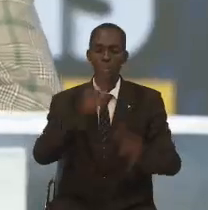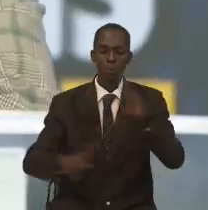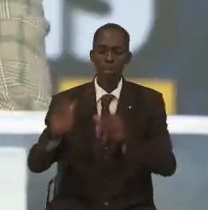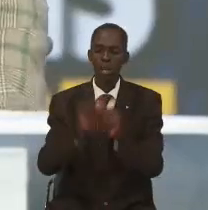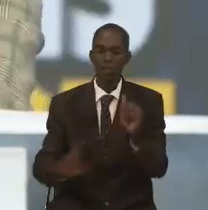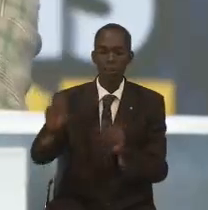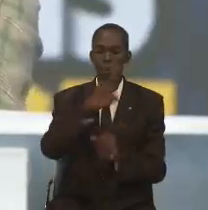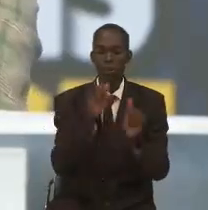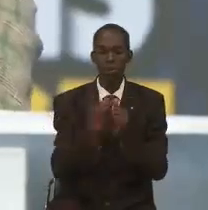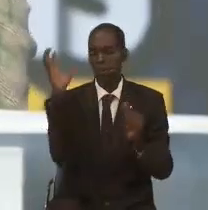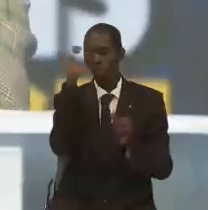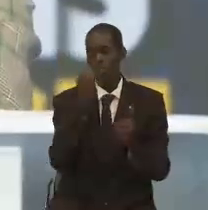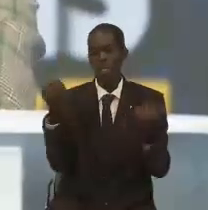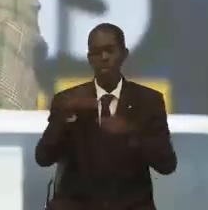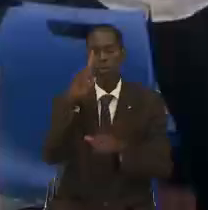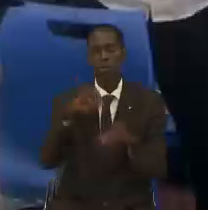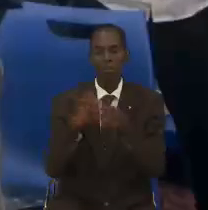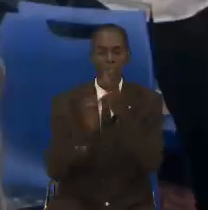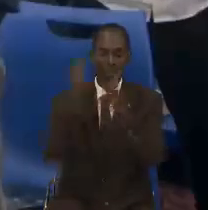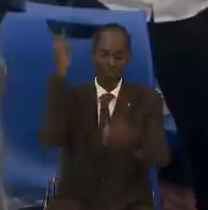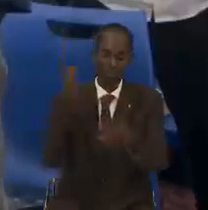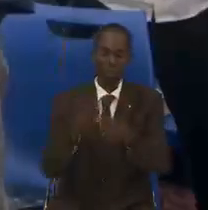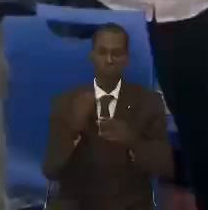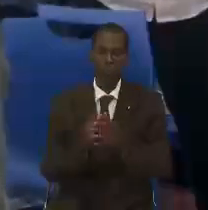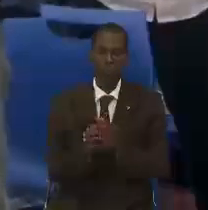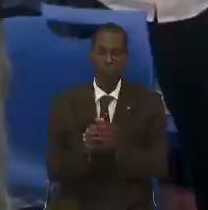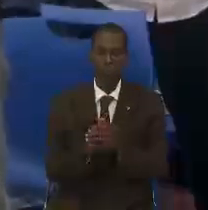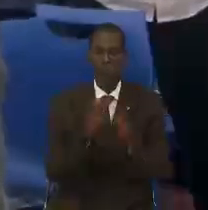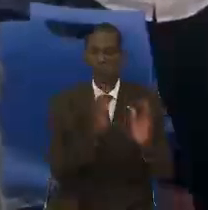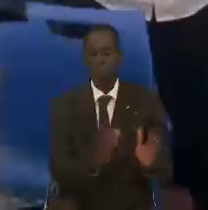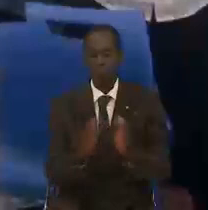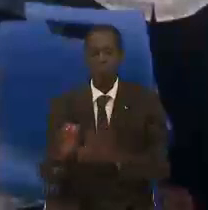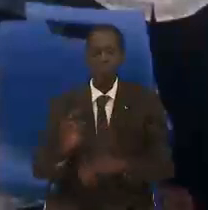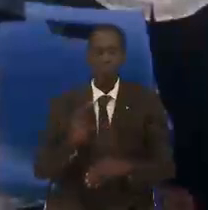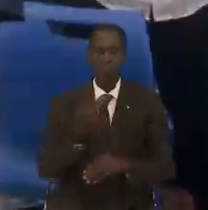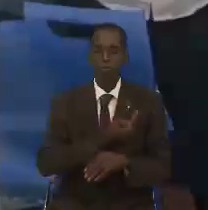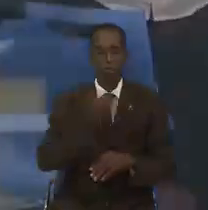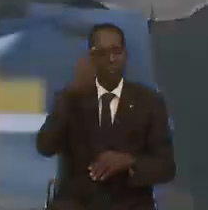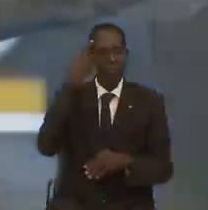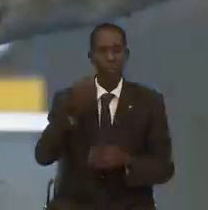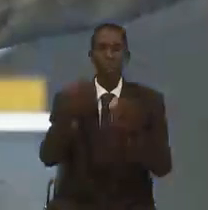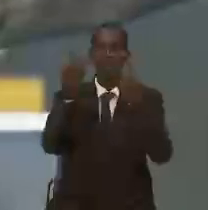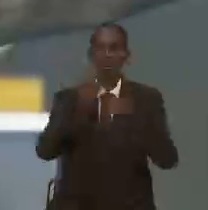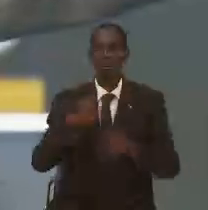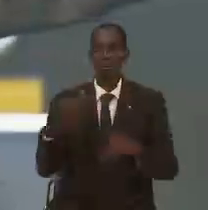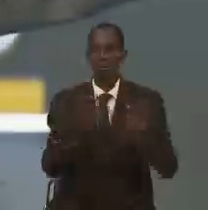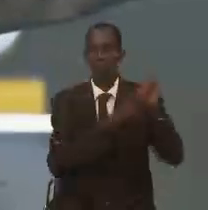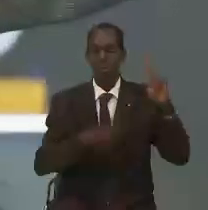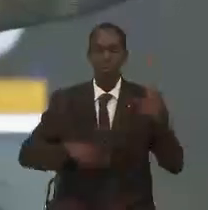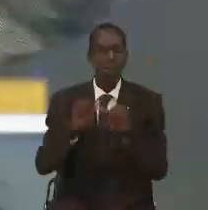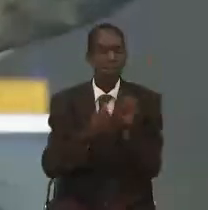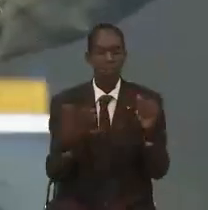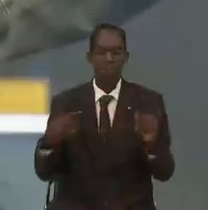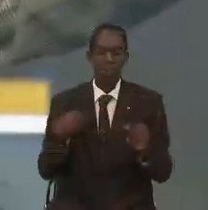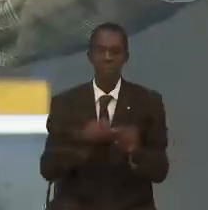today, in Jesus' name. Prepare us for the coming of the Lord. Everything we need for